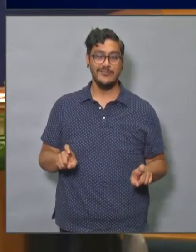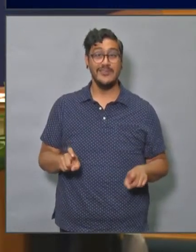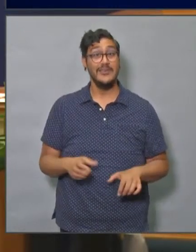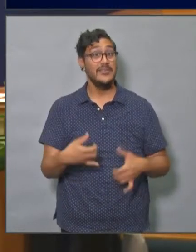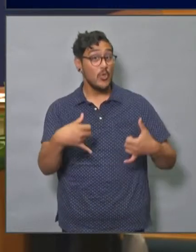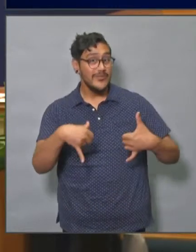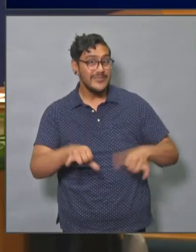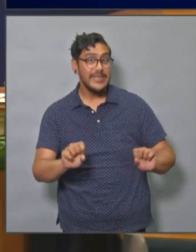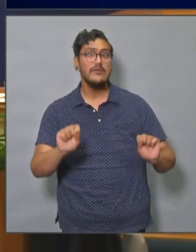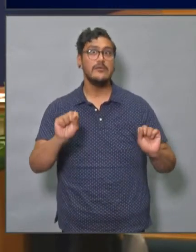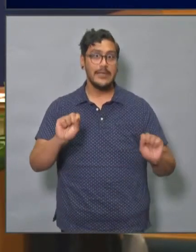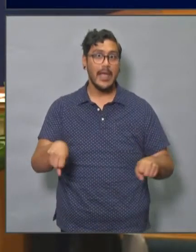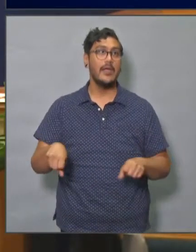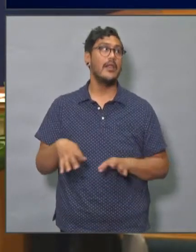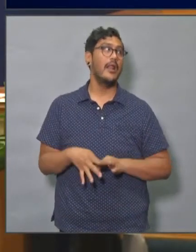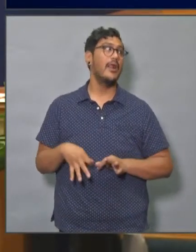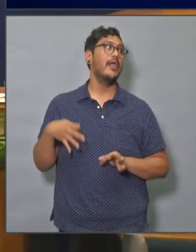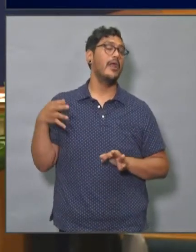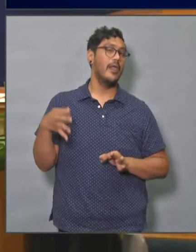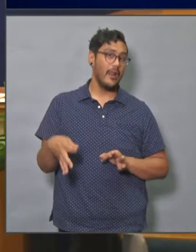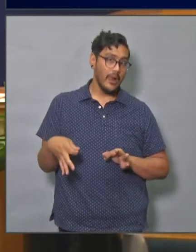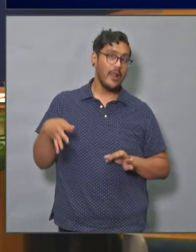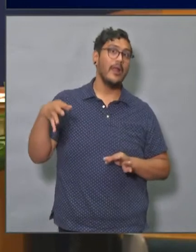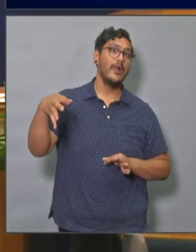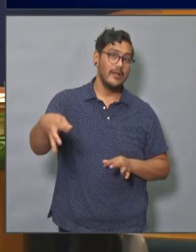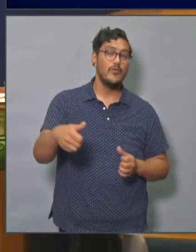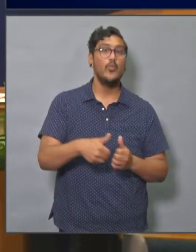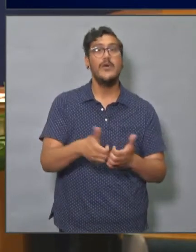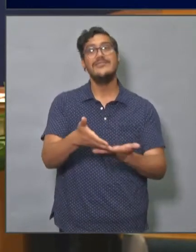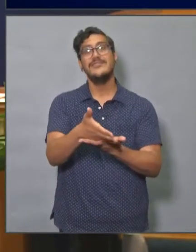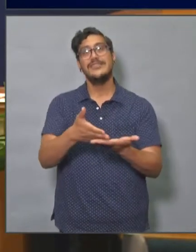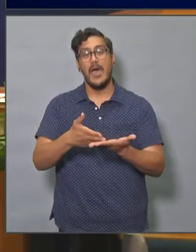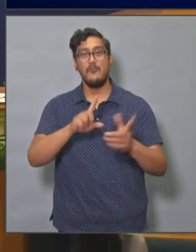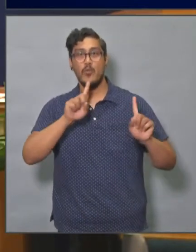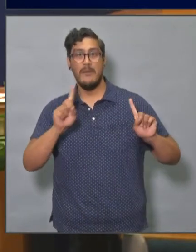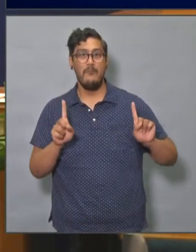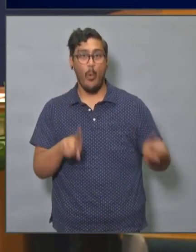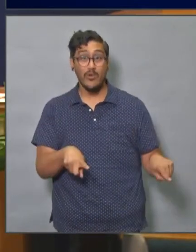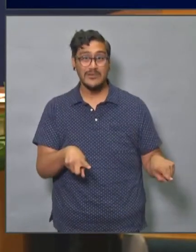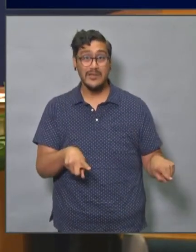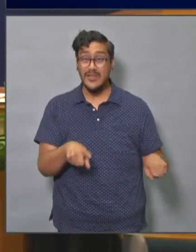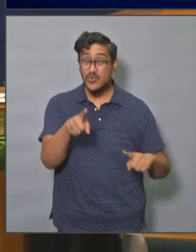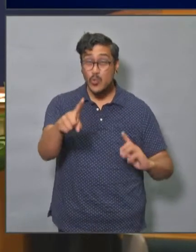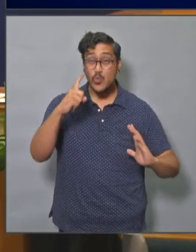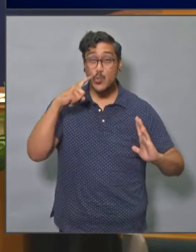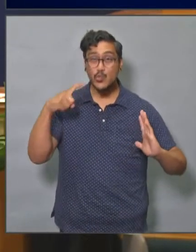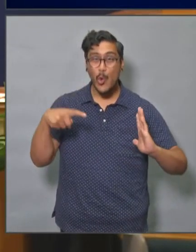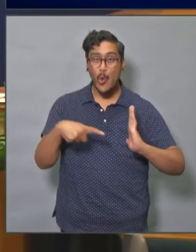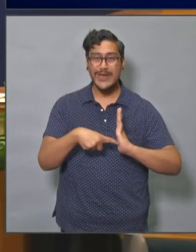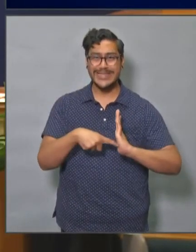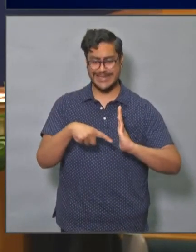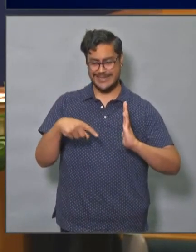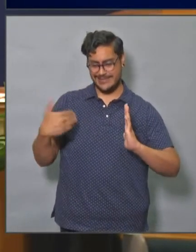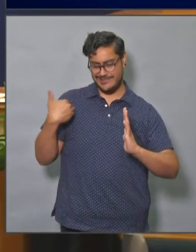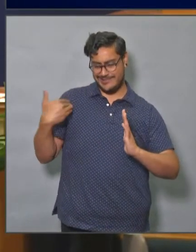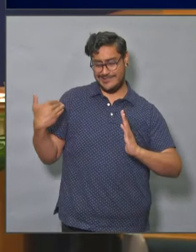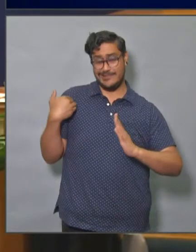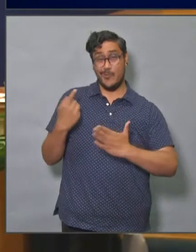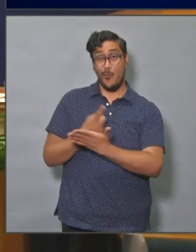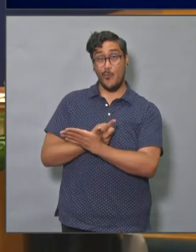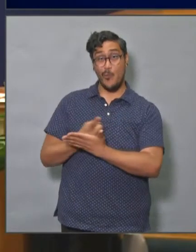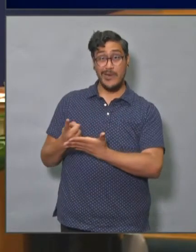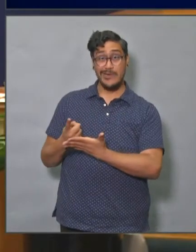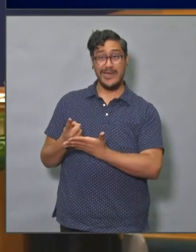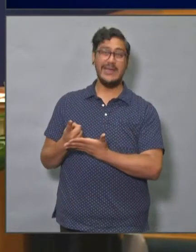a significant lag time with some of the reports we get. So as you notice, particularly this last week,